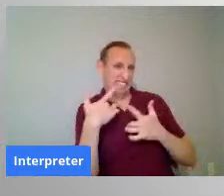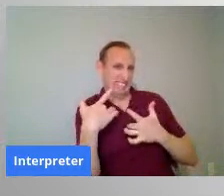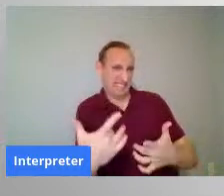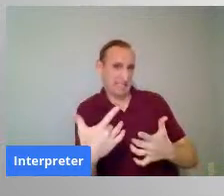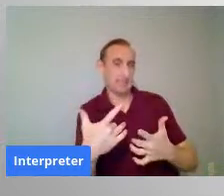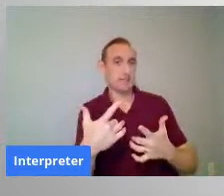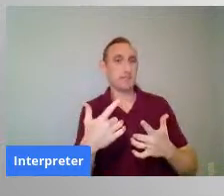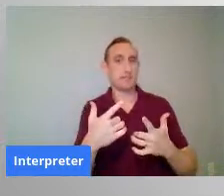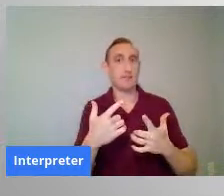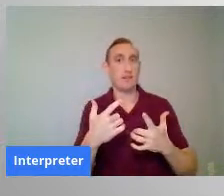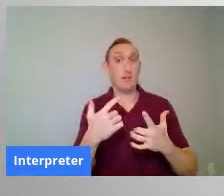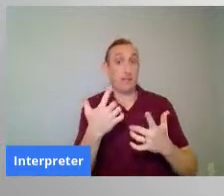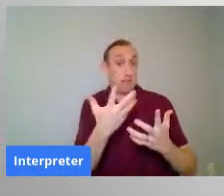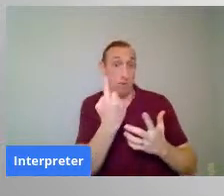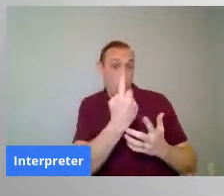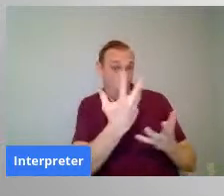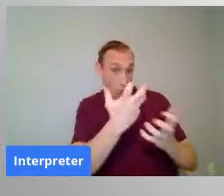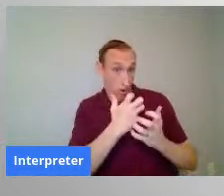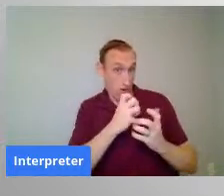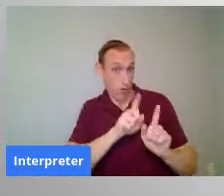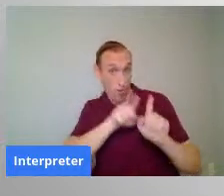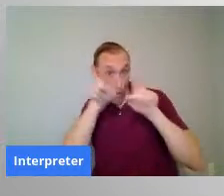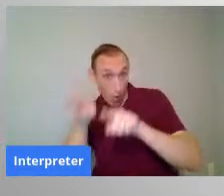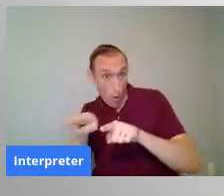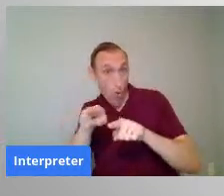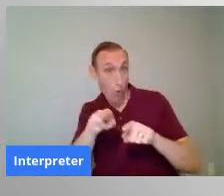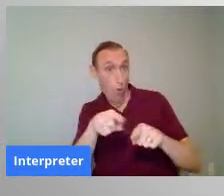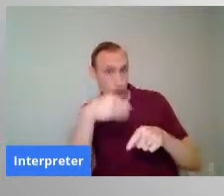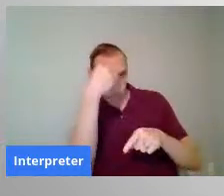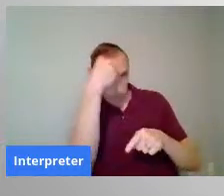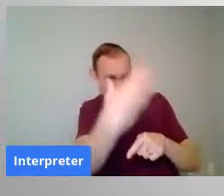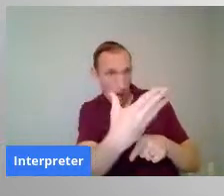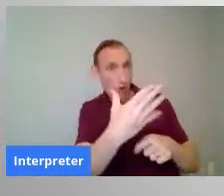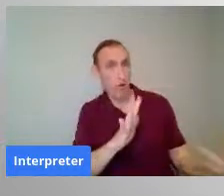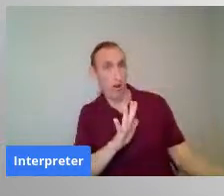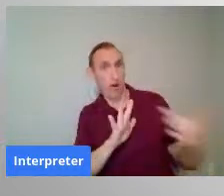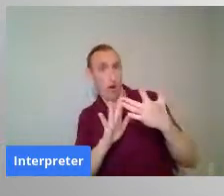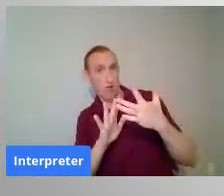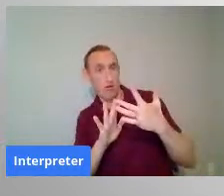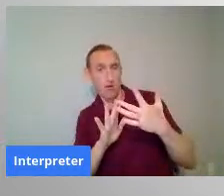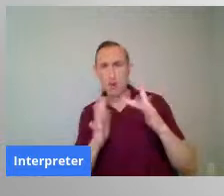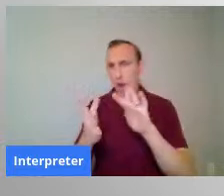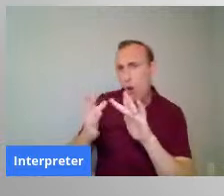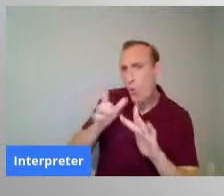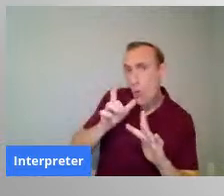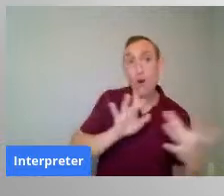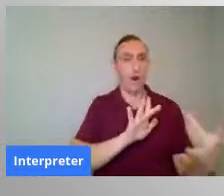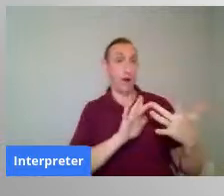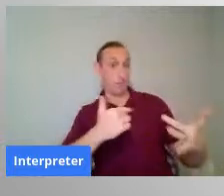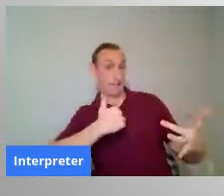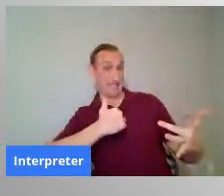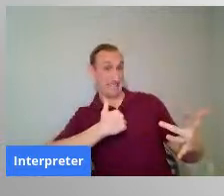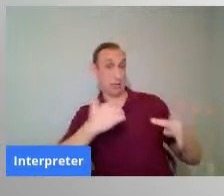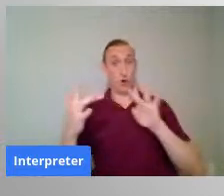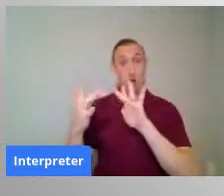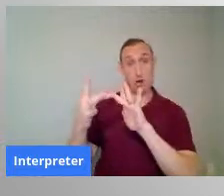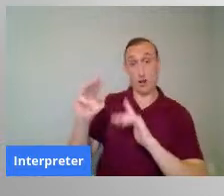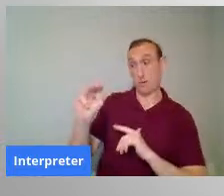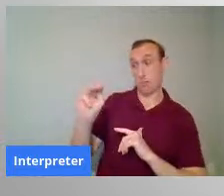Space. But if someone wants to attend, just tell them to reach out, and I'm sure Who Mr. did they Sams, reach out to? me or Mr.